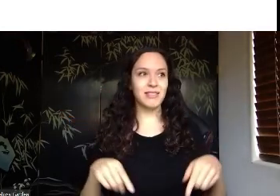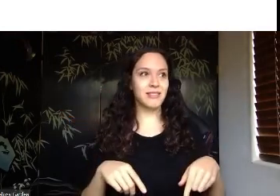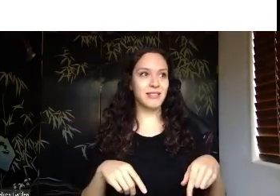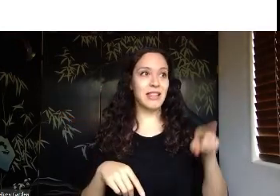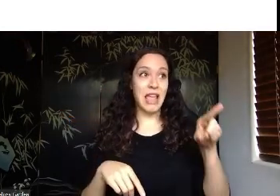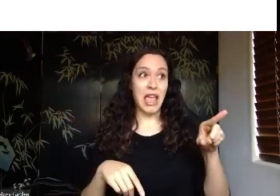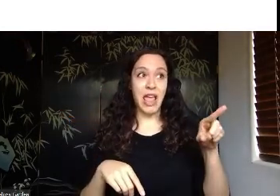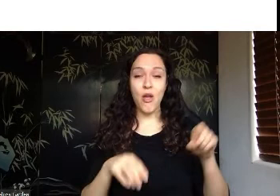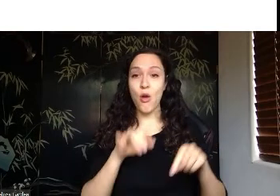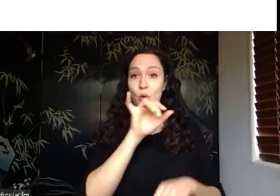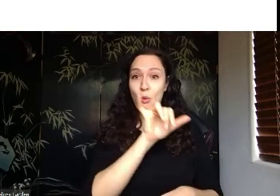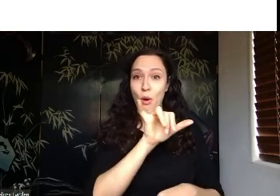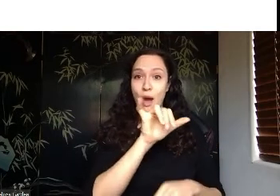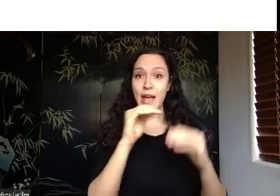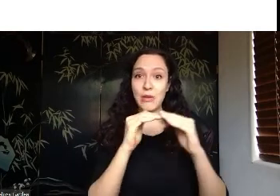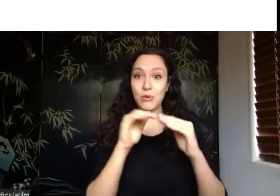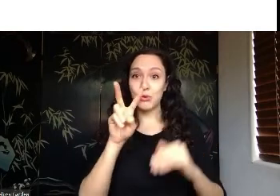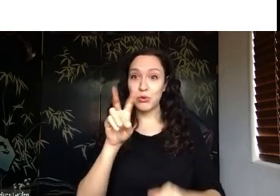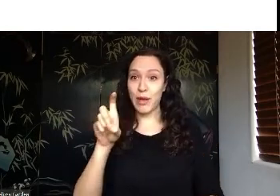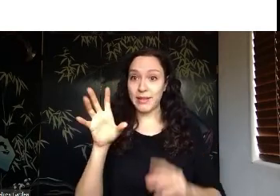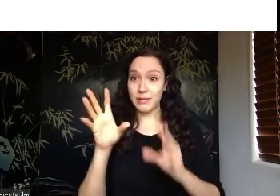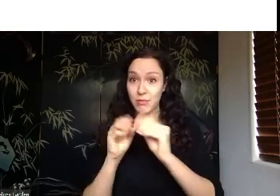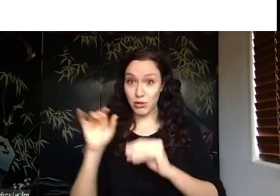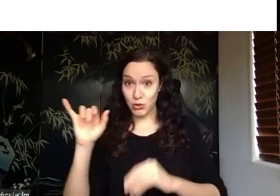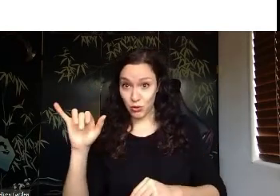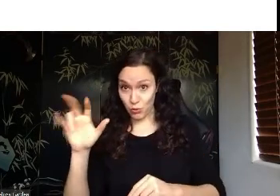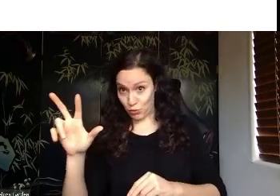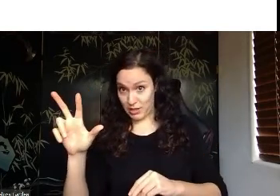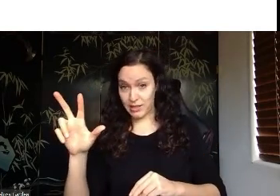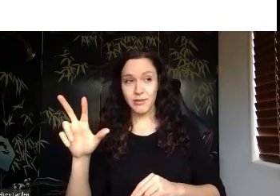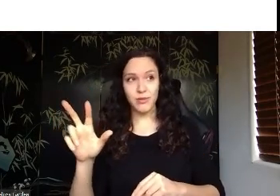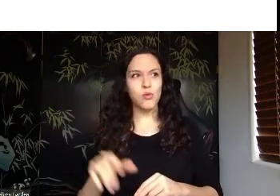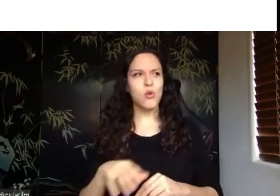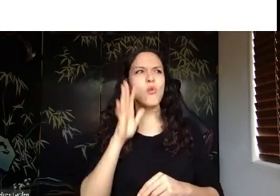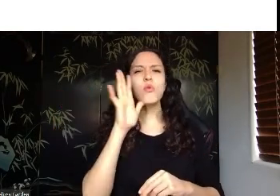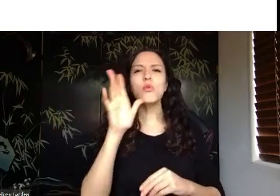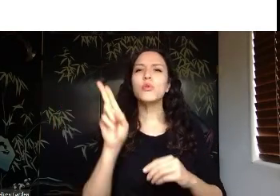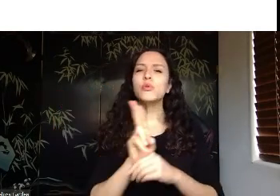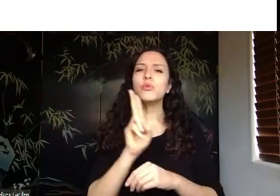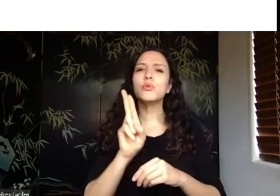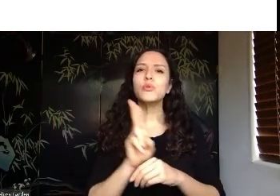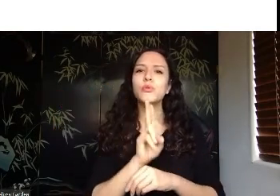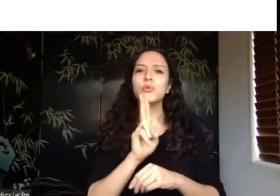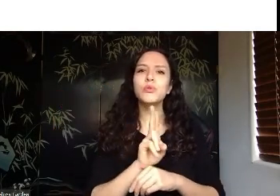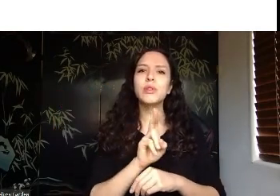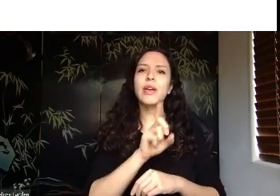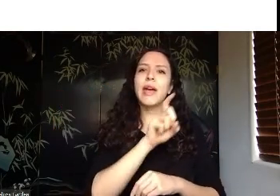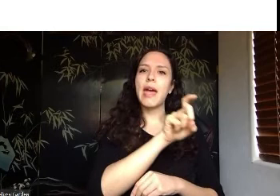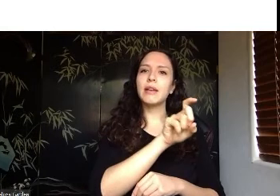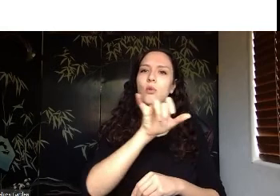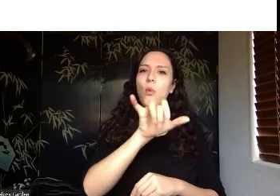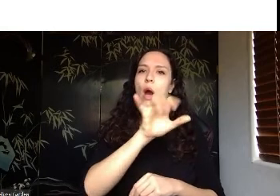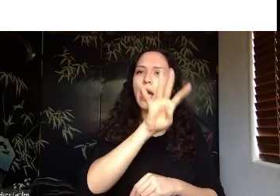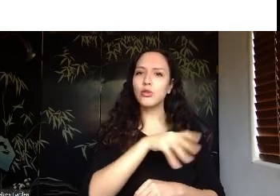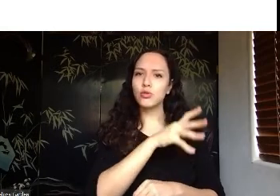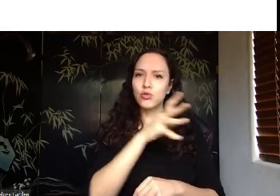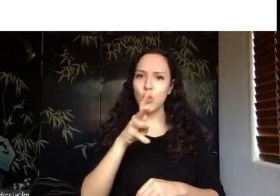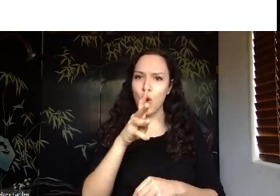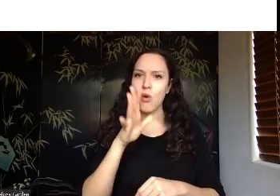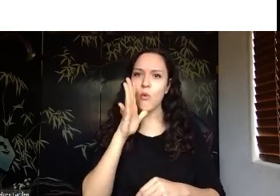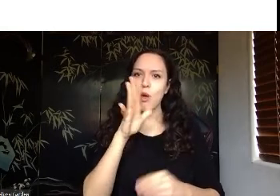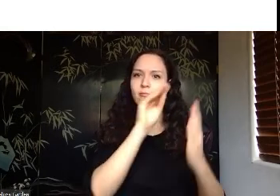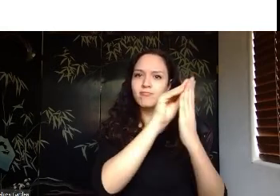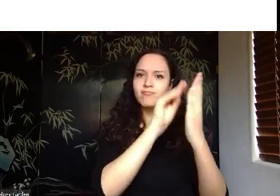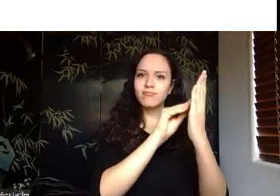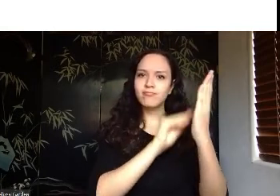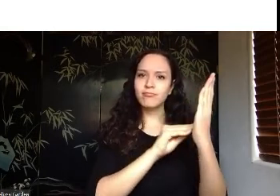how to graph this line using an XY chart by plugging in values. We're going to learn how to